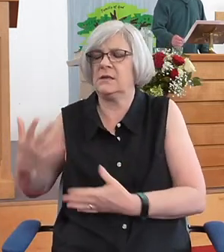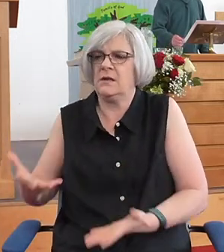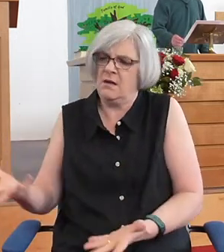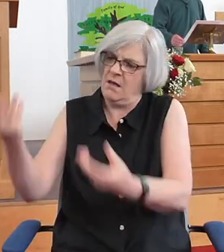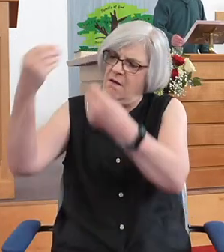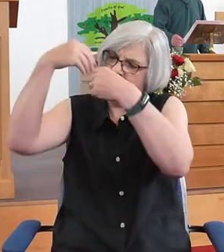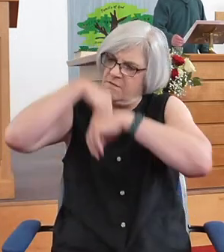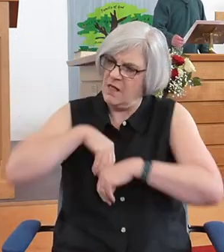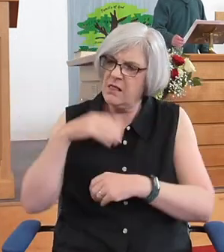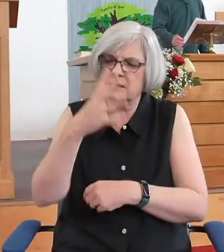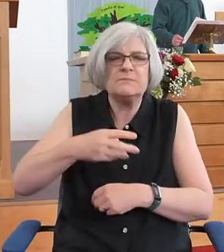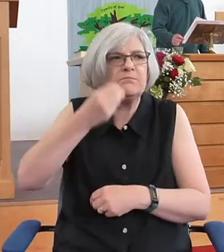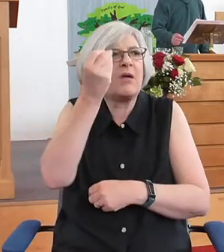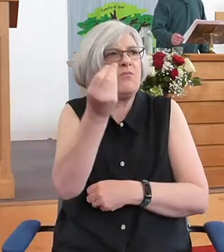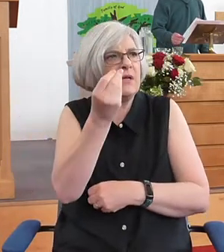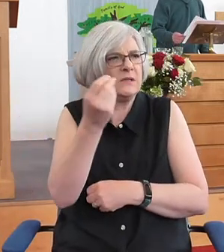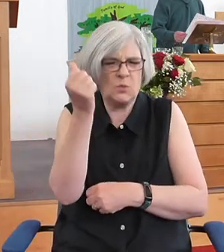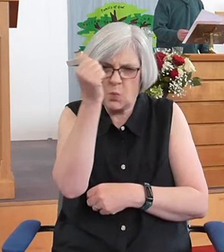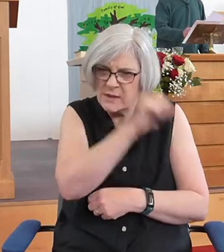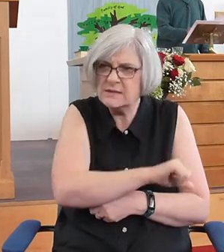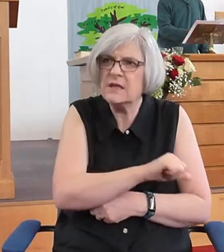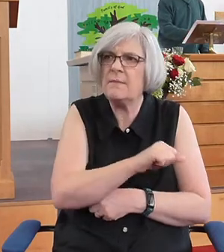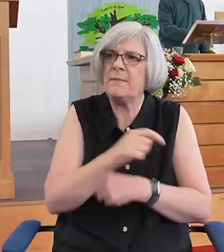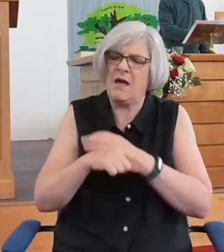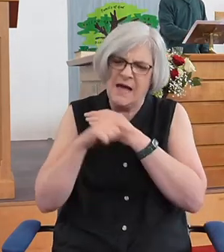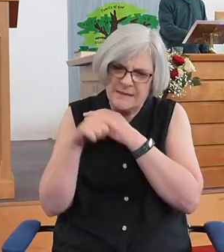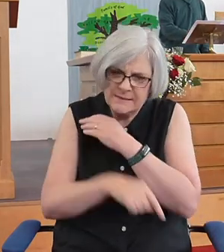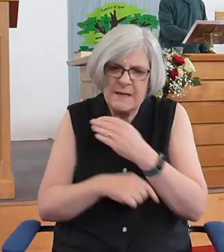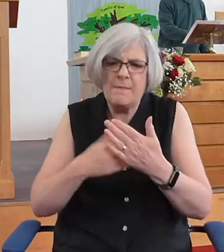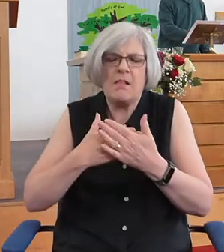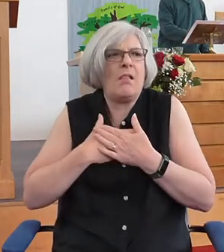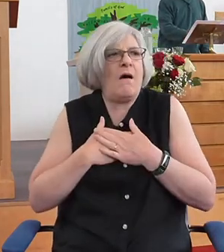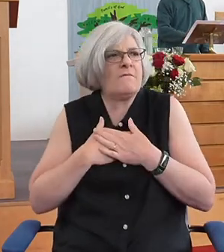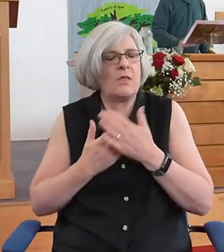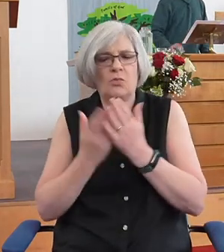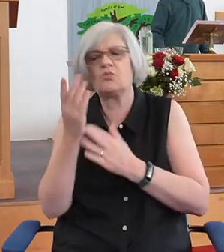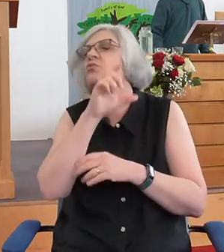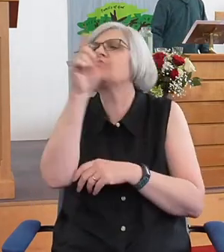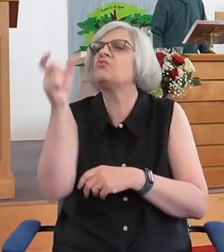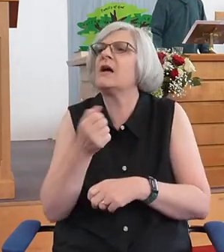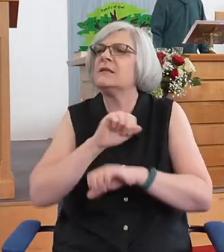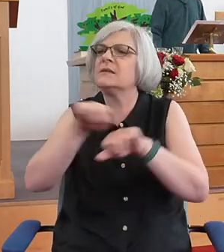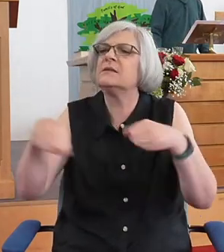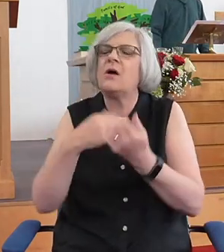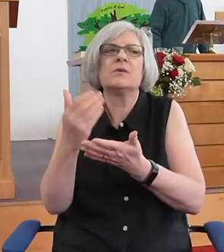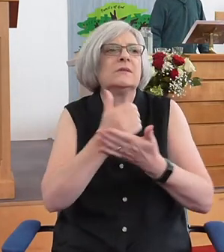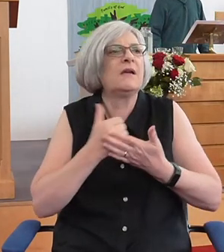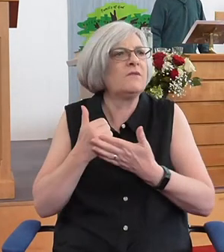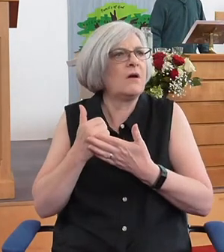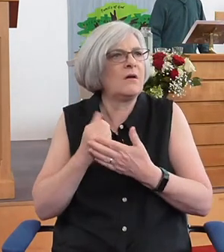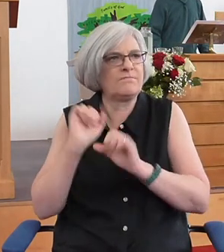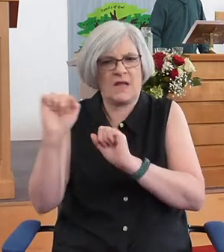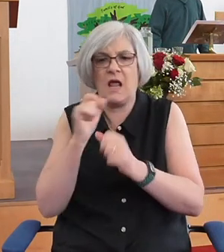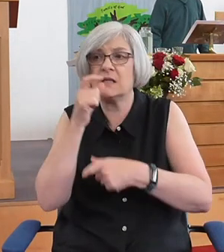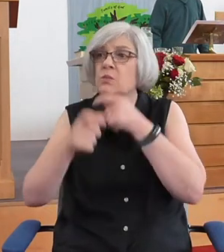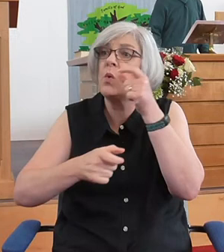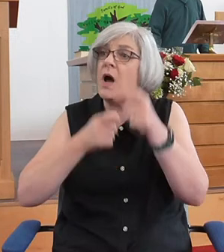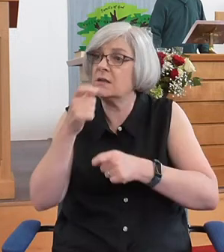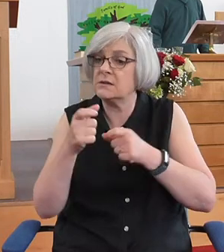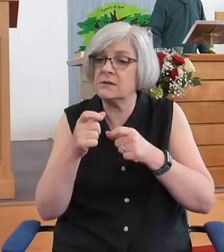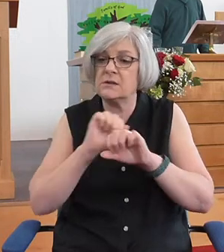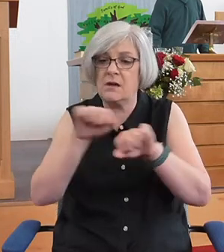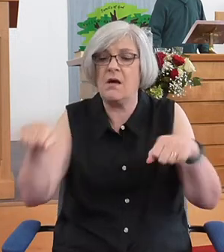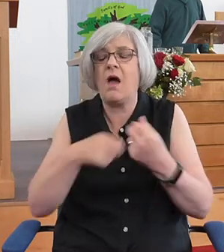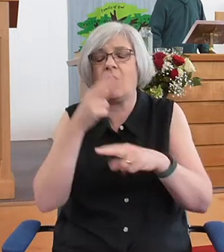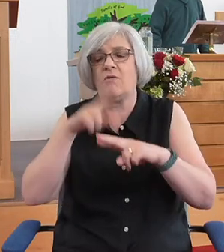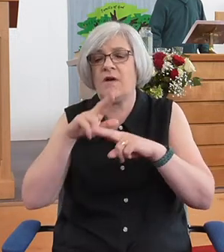love for all. Through Christ, our living Saviour, in whose words we pray together. Our